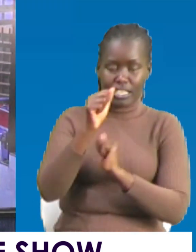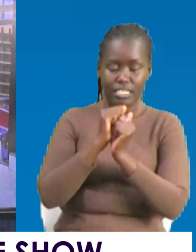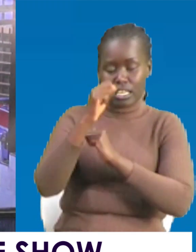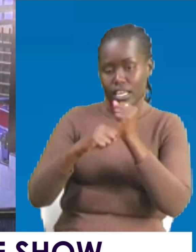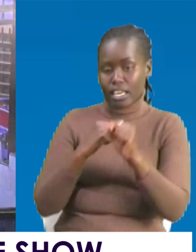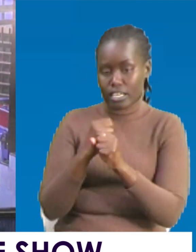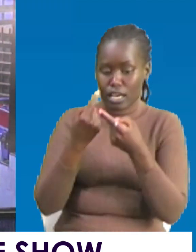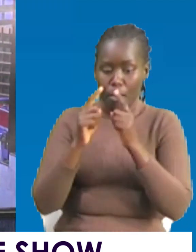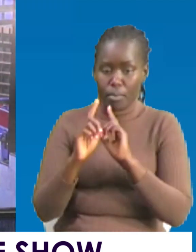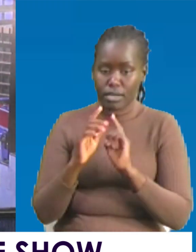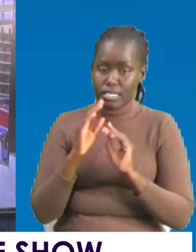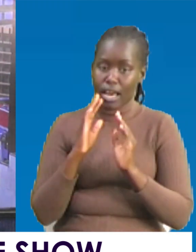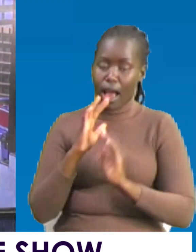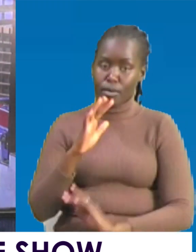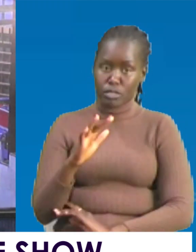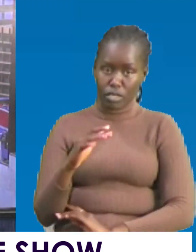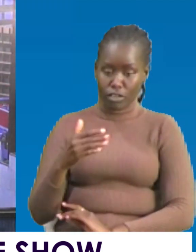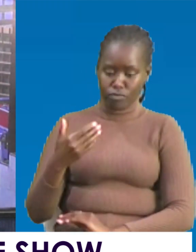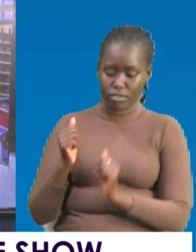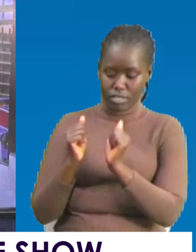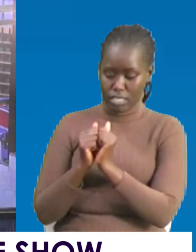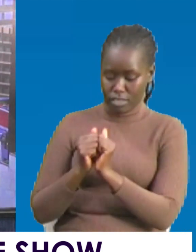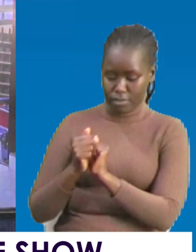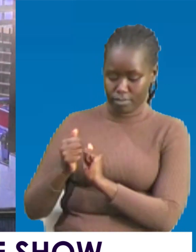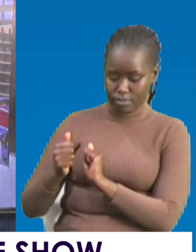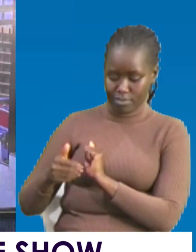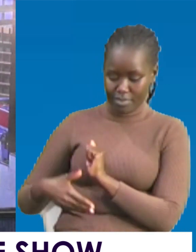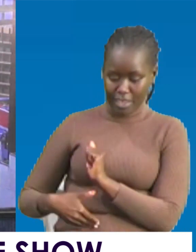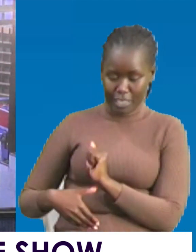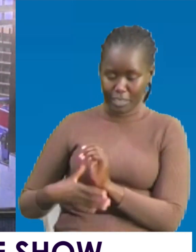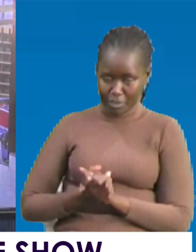people. Do not be babied for long. Start getting into action.